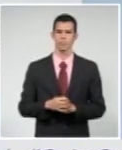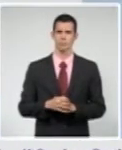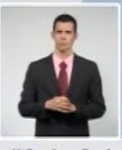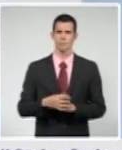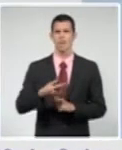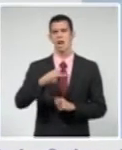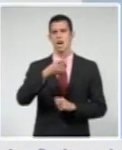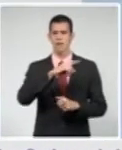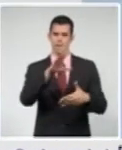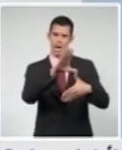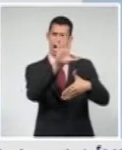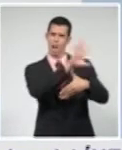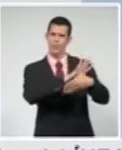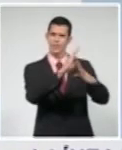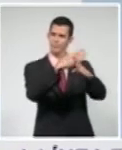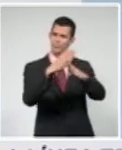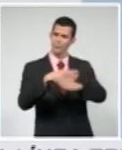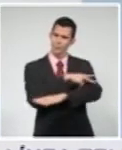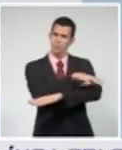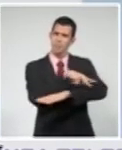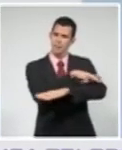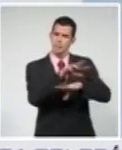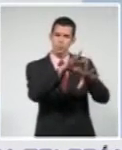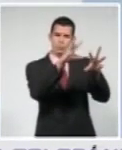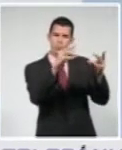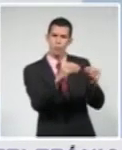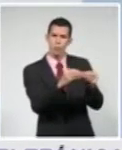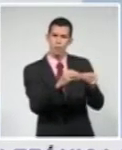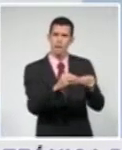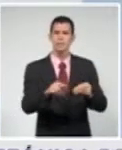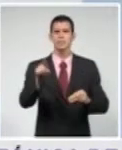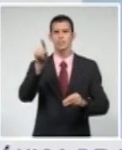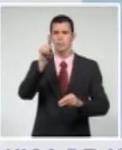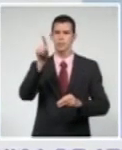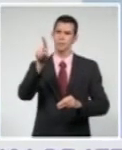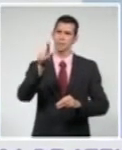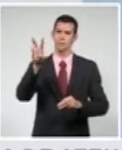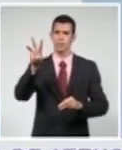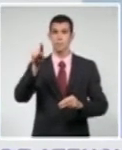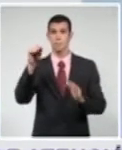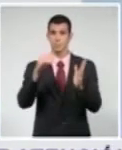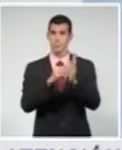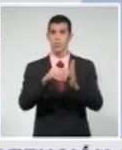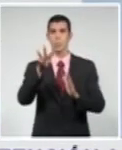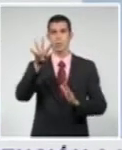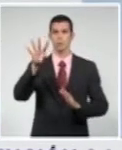137,462 new cases yesterday, for a total of